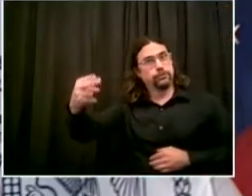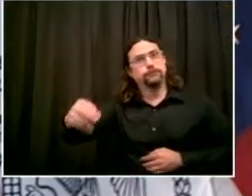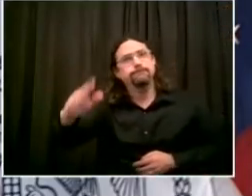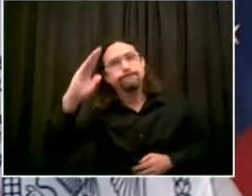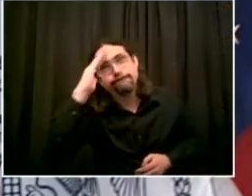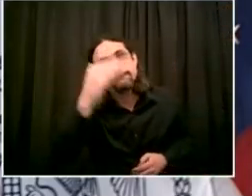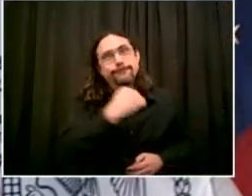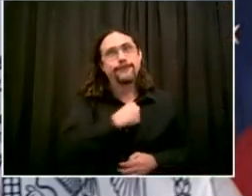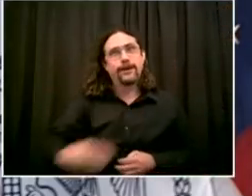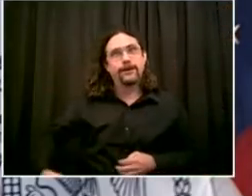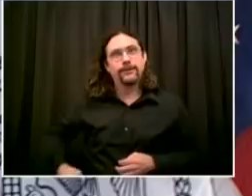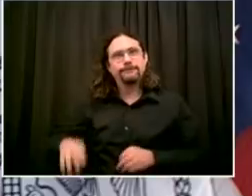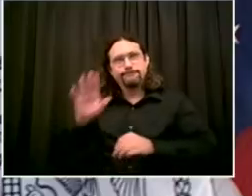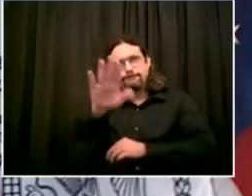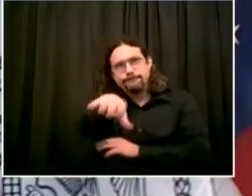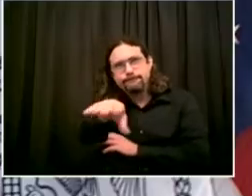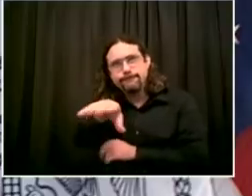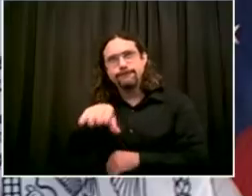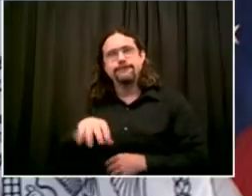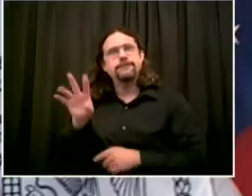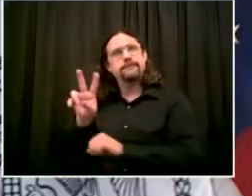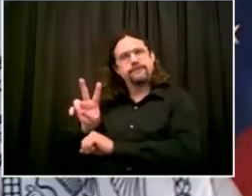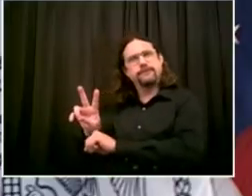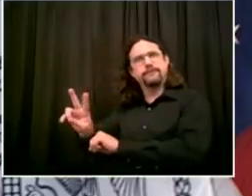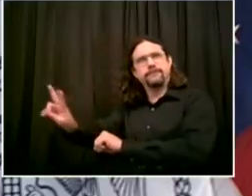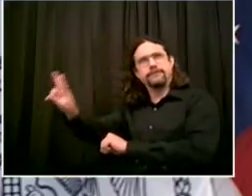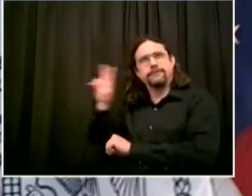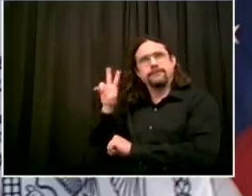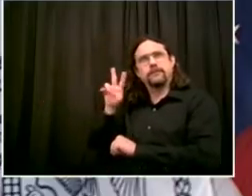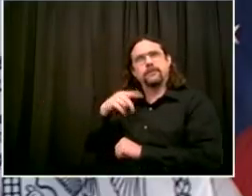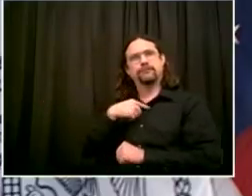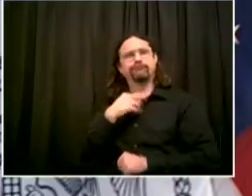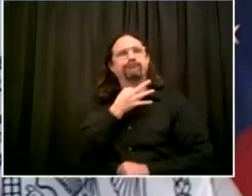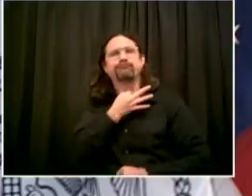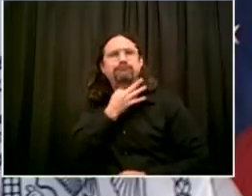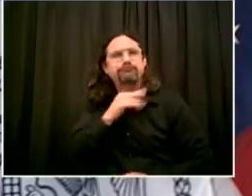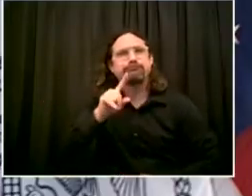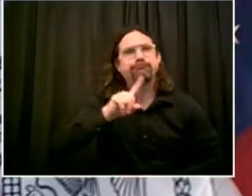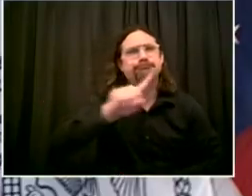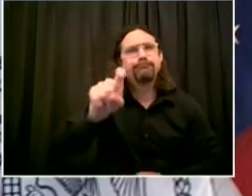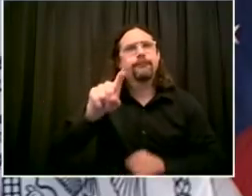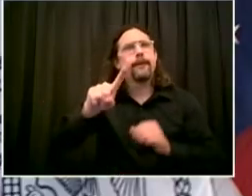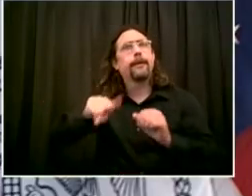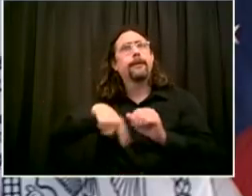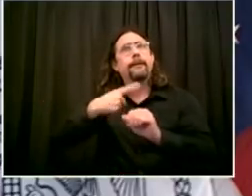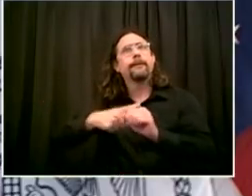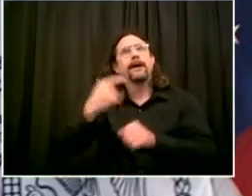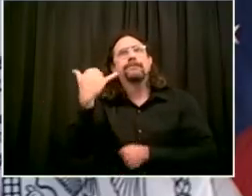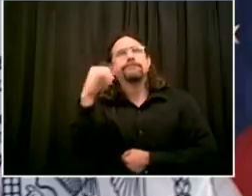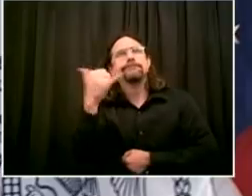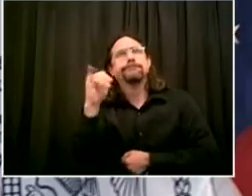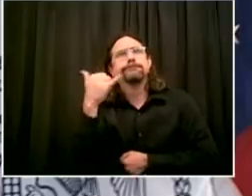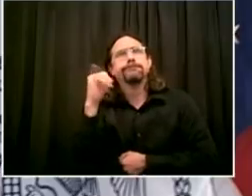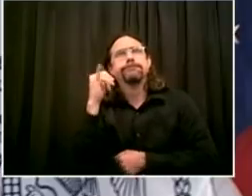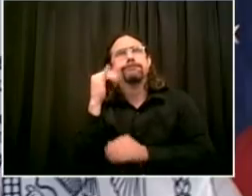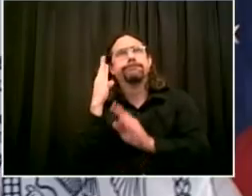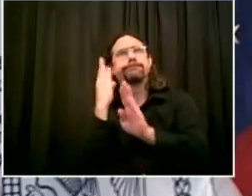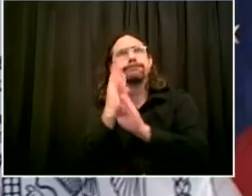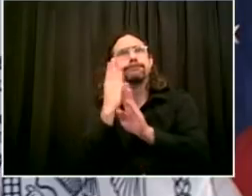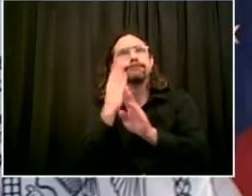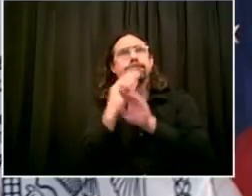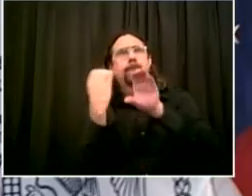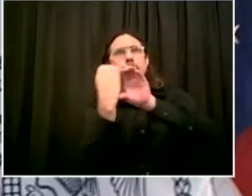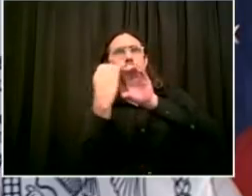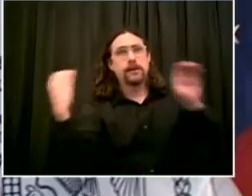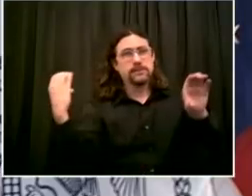students who rely on safe school buses to get them to school. You said, quote, school buses are clearly part of the mix. We have to do it safely. But now